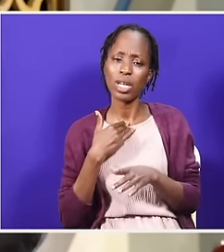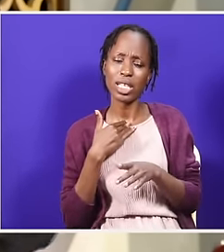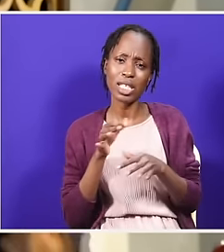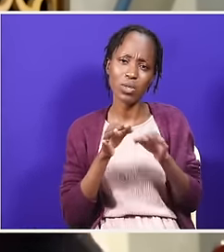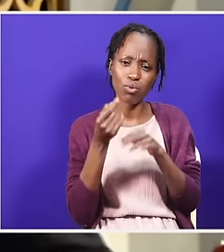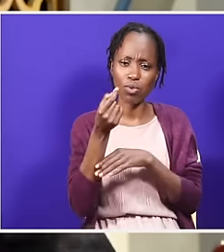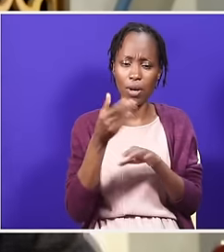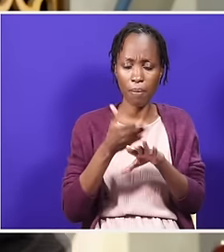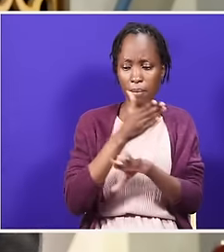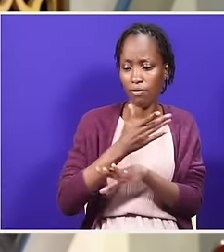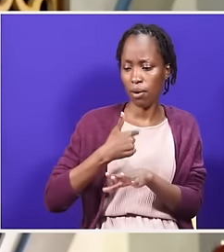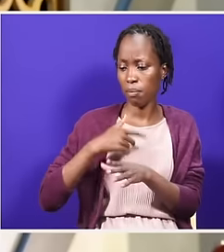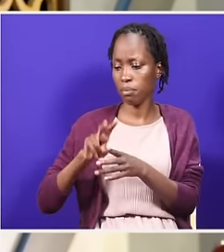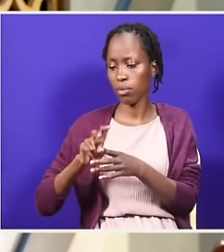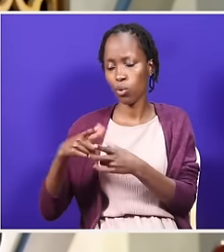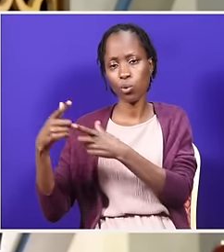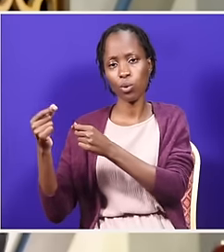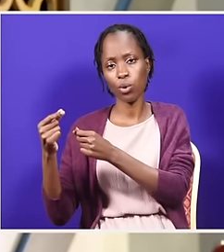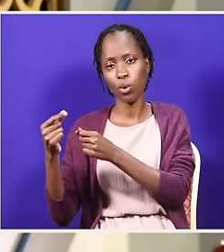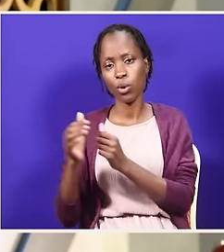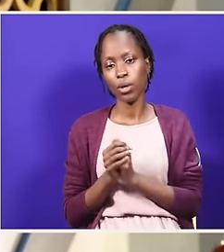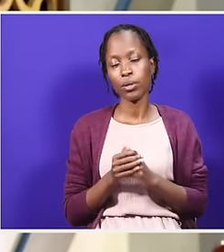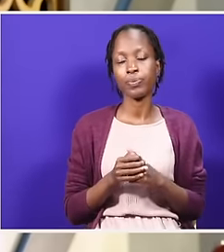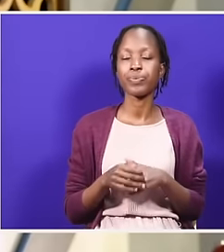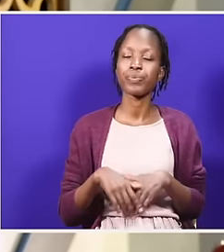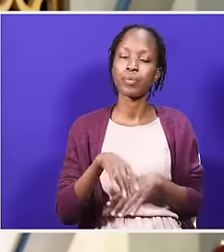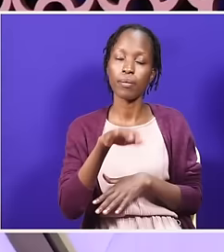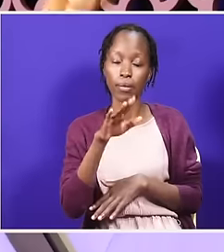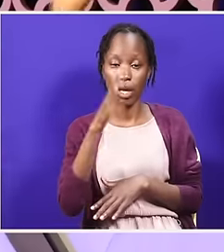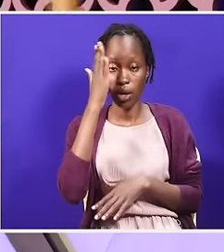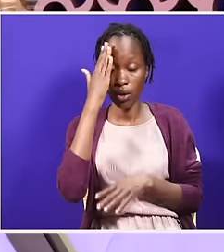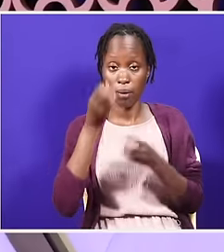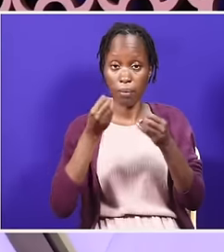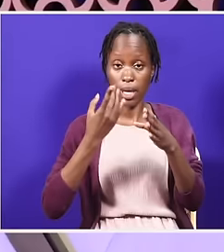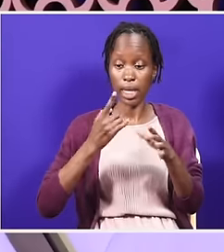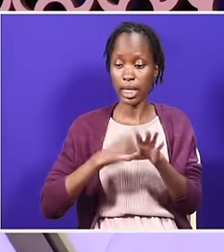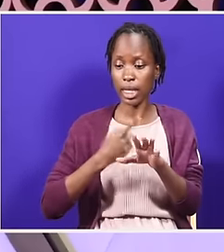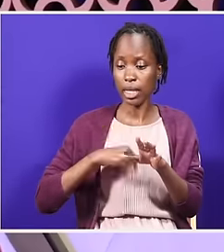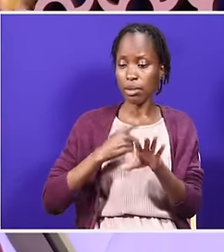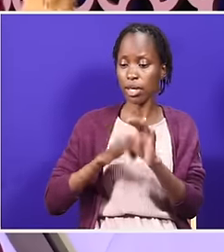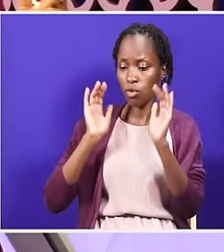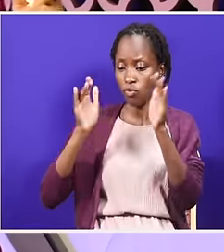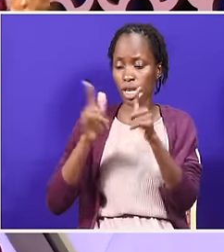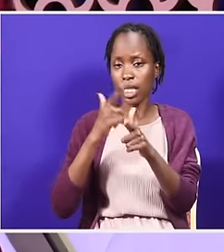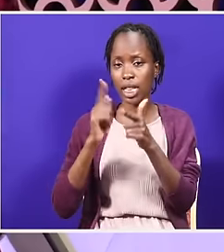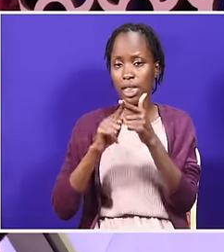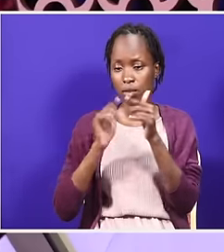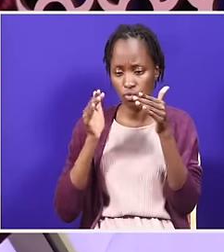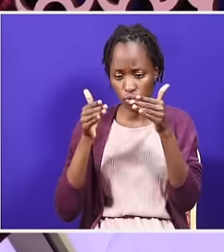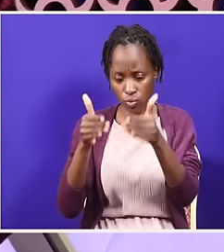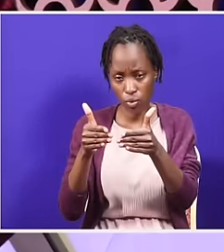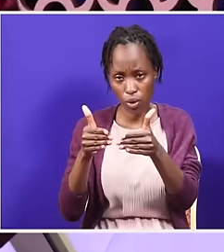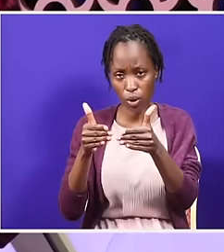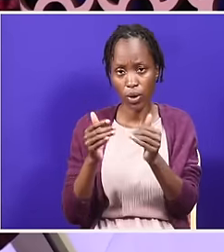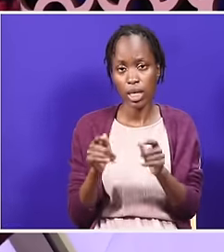snippet before Paul and I leave the stage and allow you to minister? Well, you know, often our focus narrows yes. when stuff happens, and we'll talk